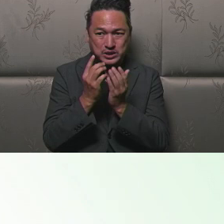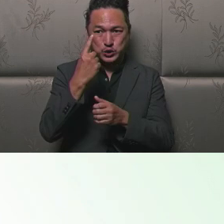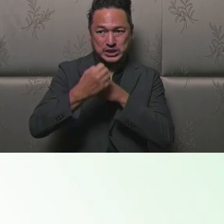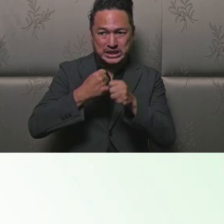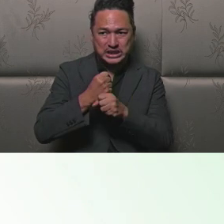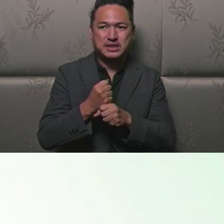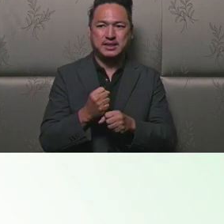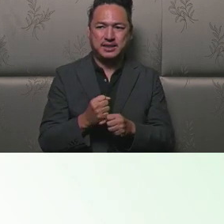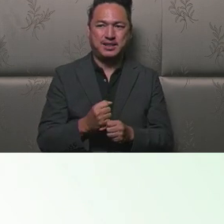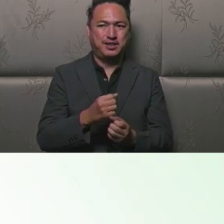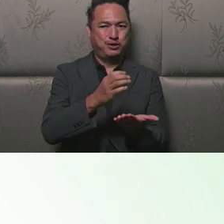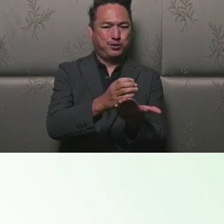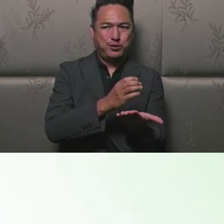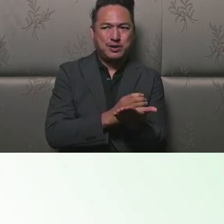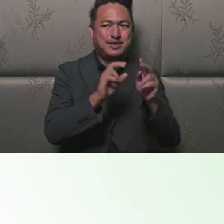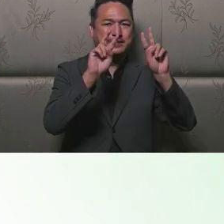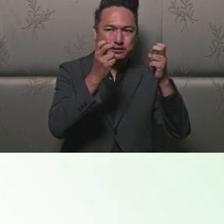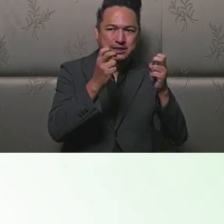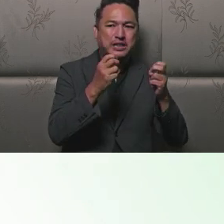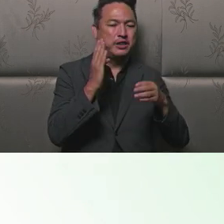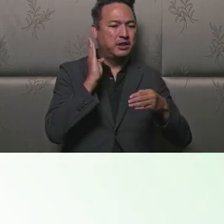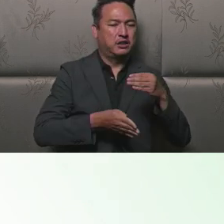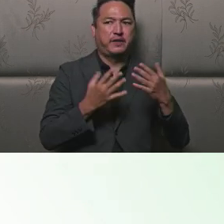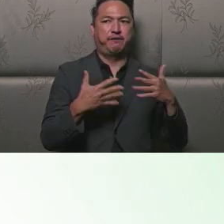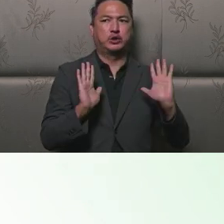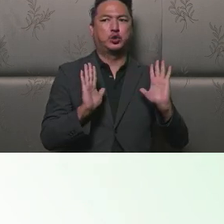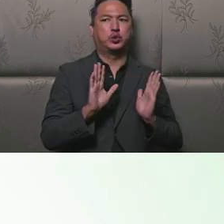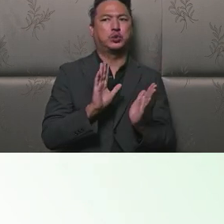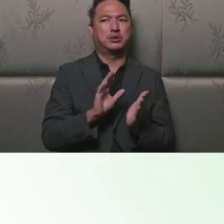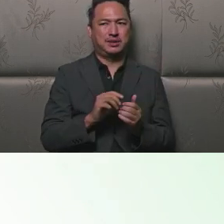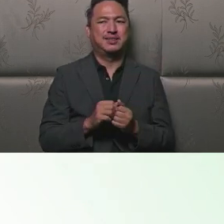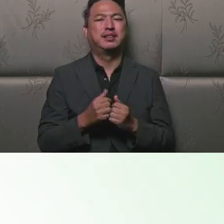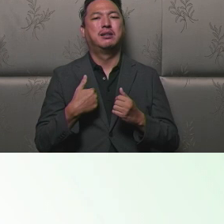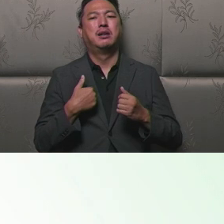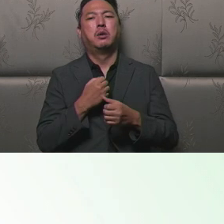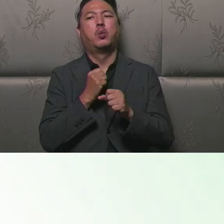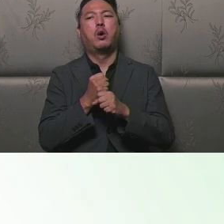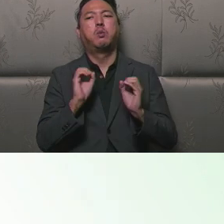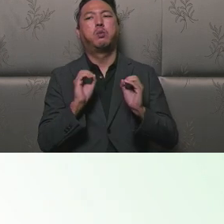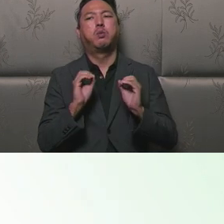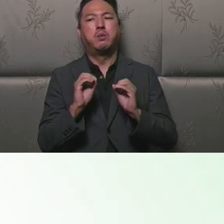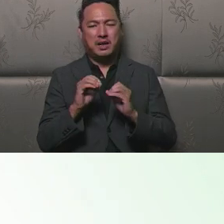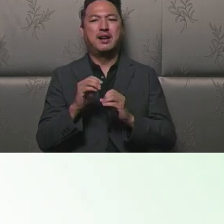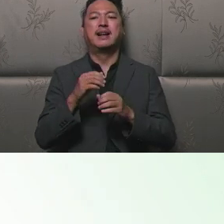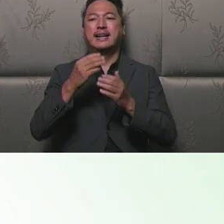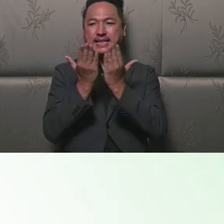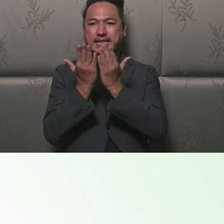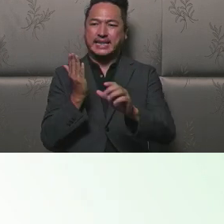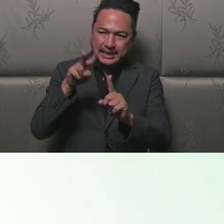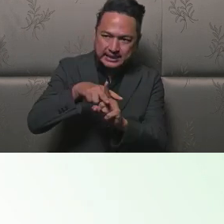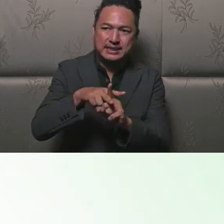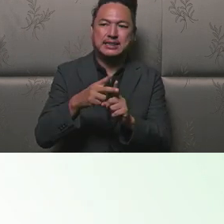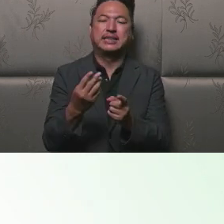BDS in short. So these are the two initiatives that NIL has